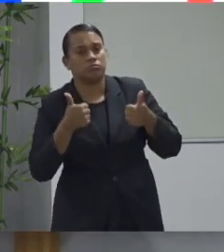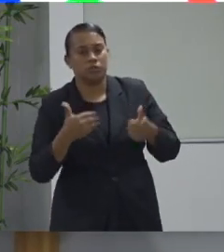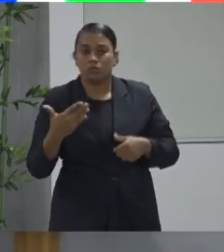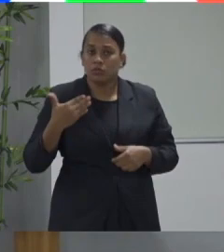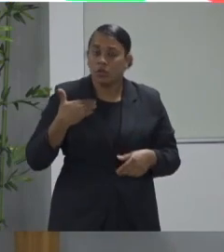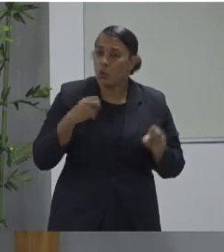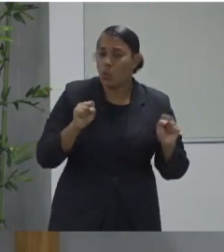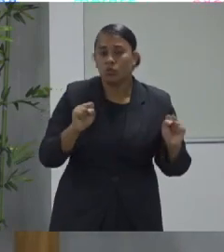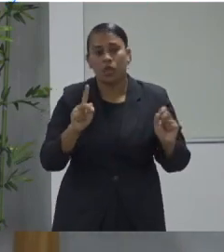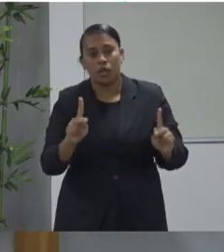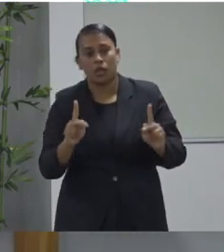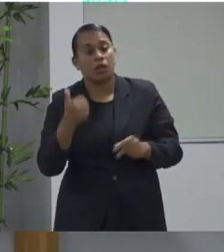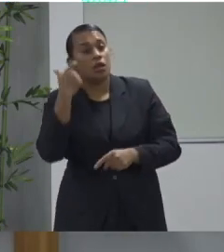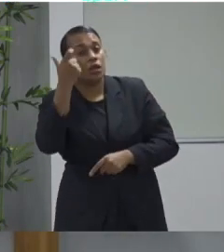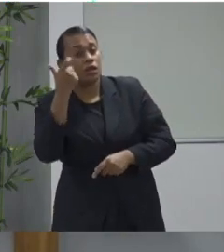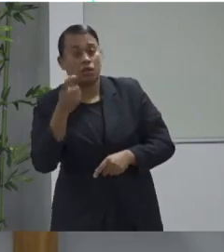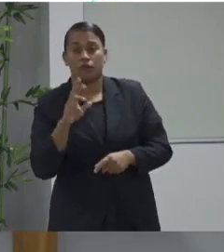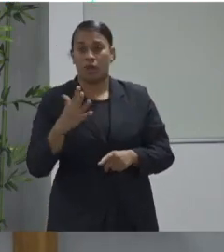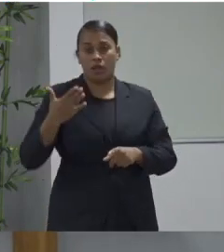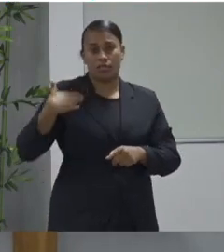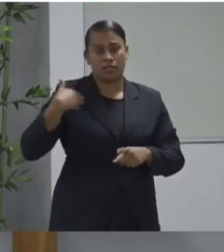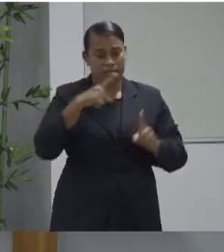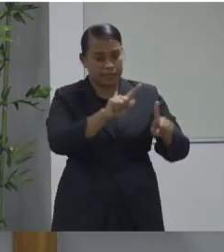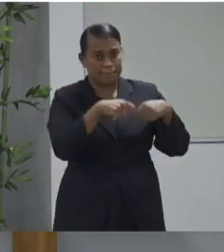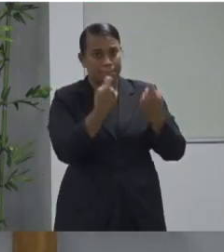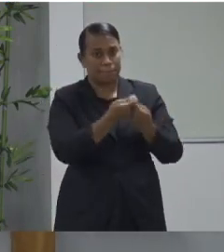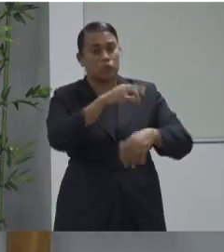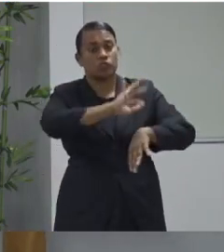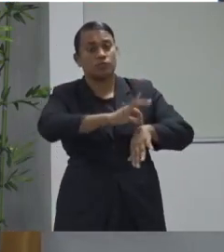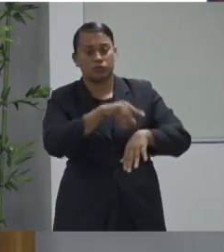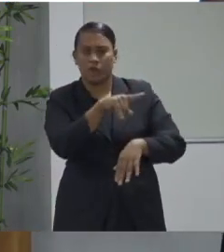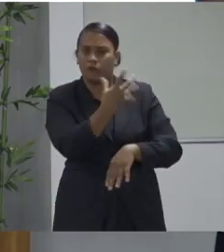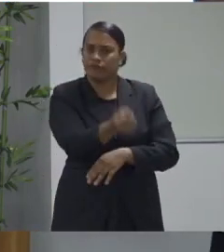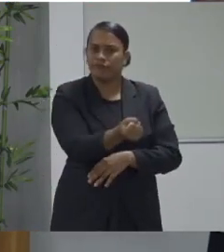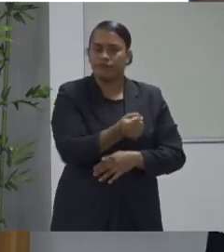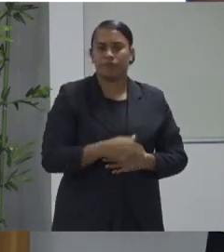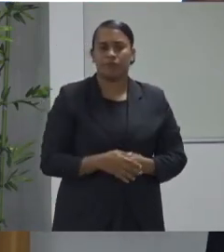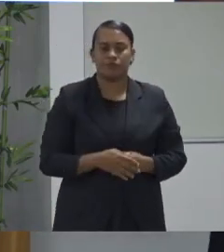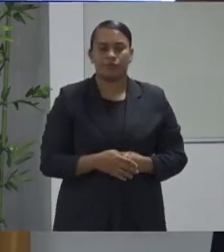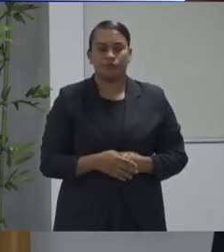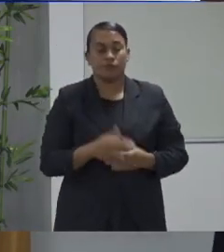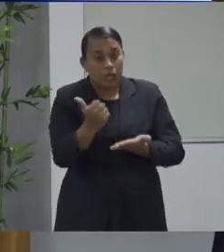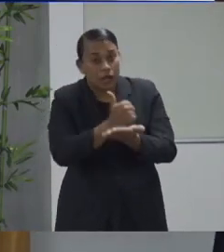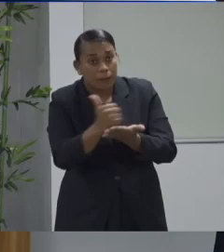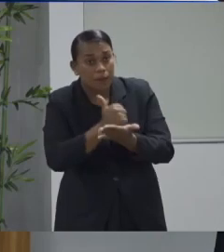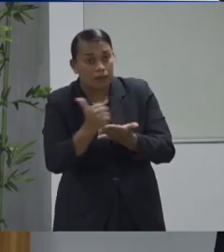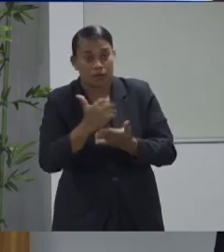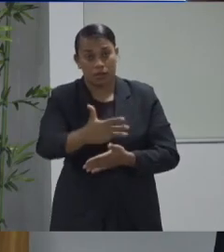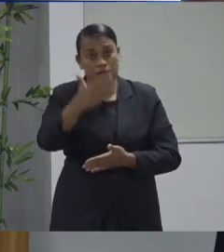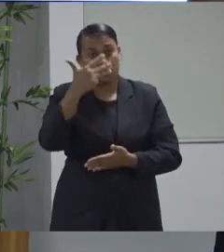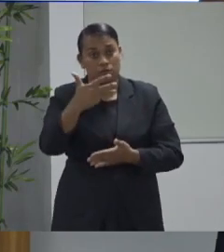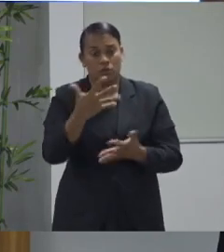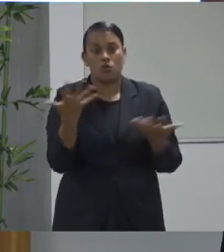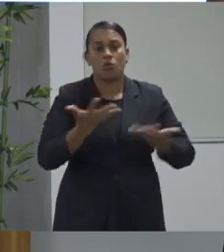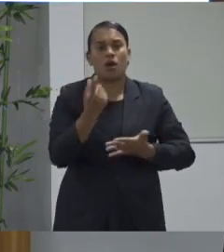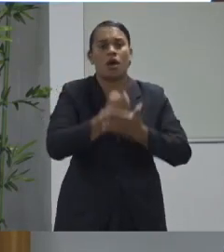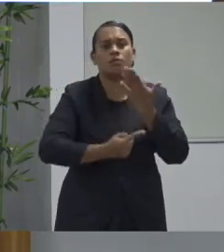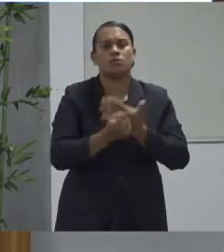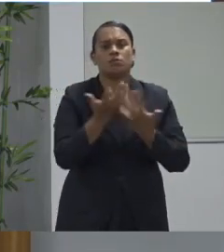our health team at the hospital. The case number 9 is the 54-year-old